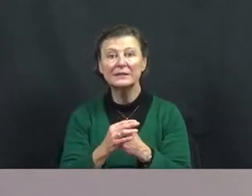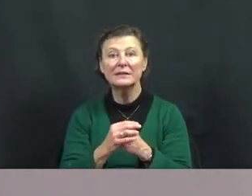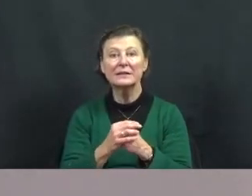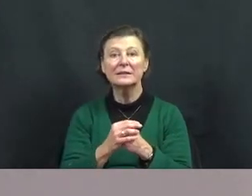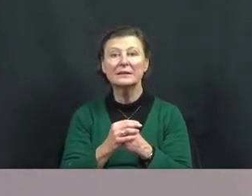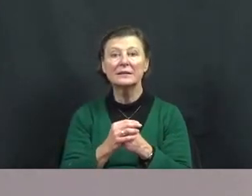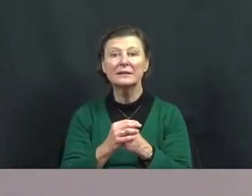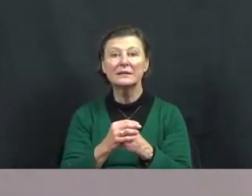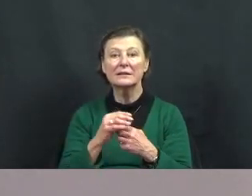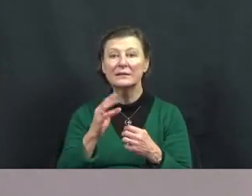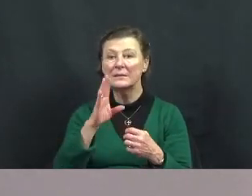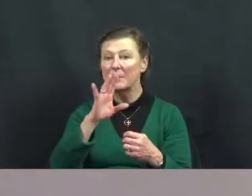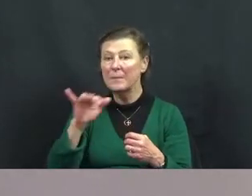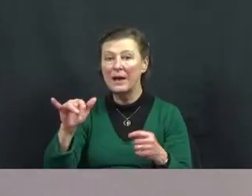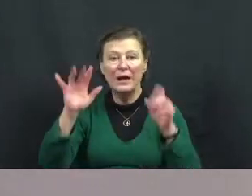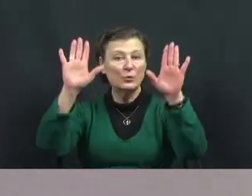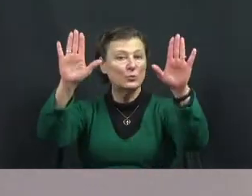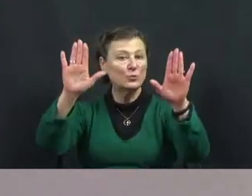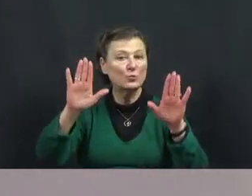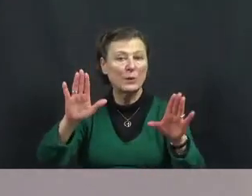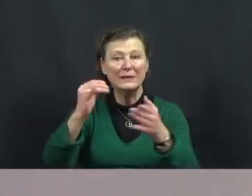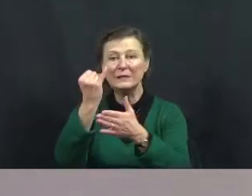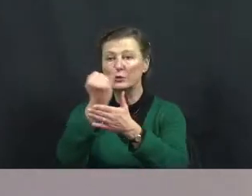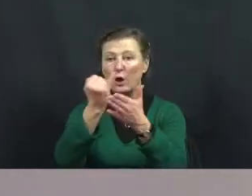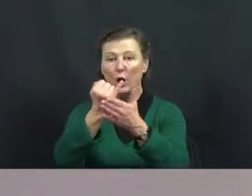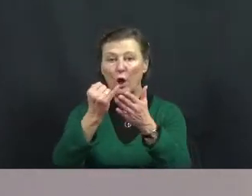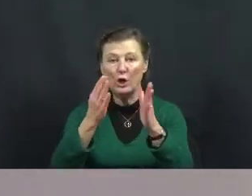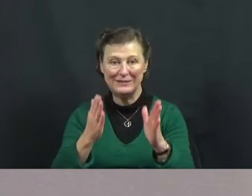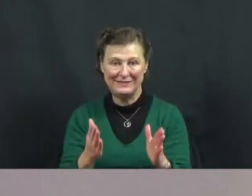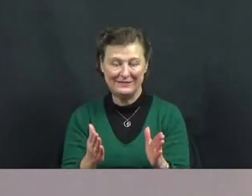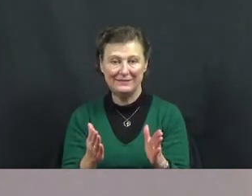crafted by the great artists,